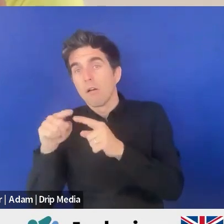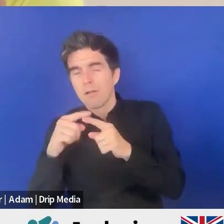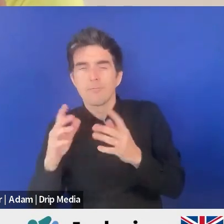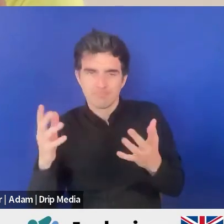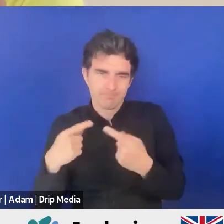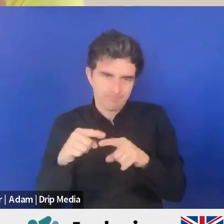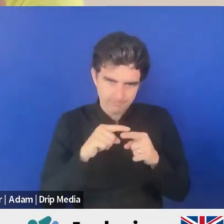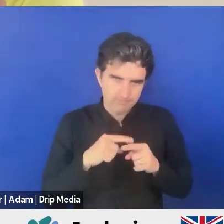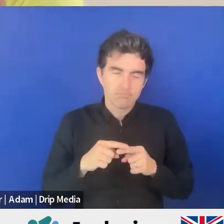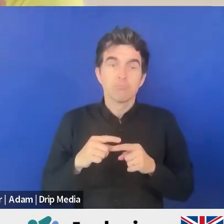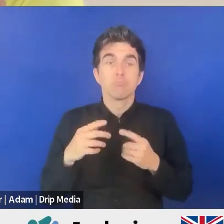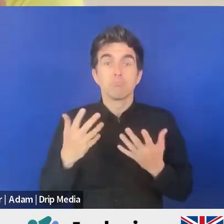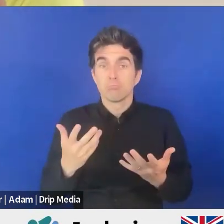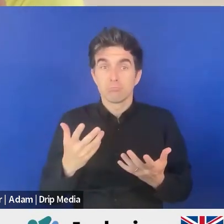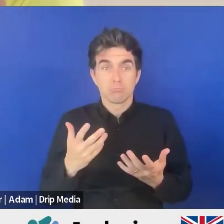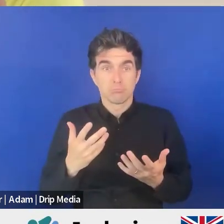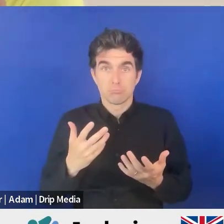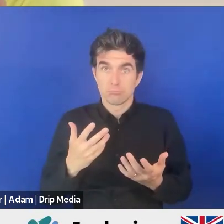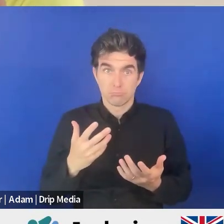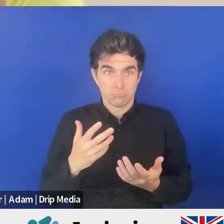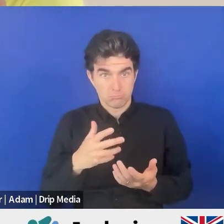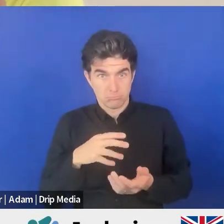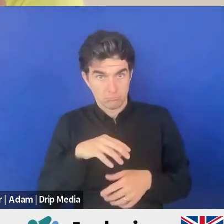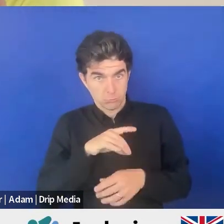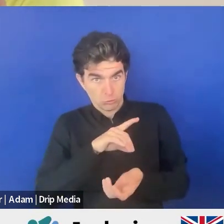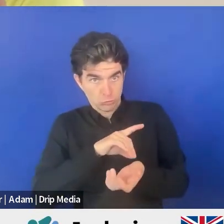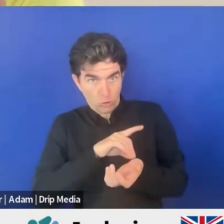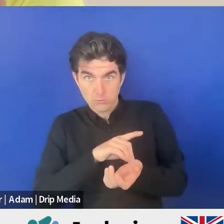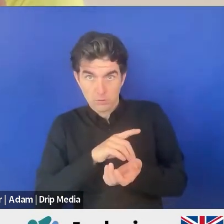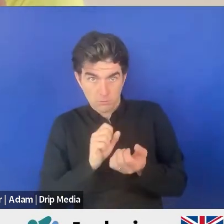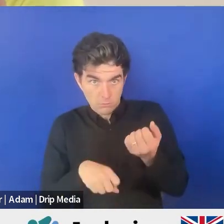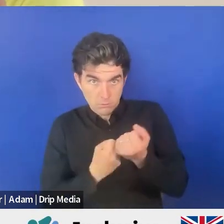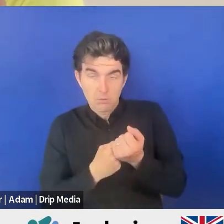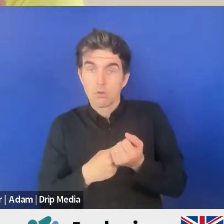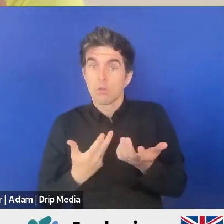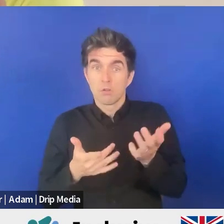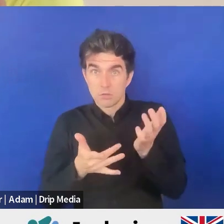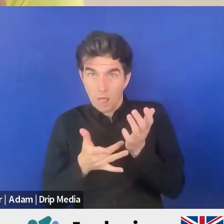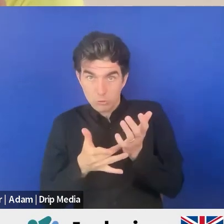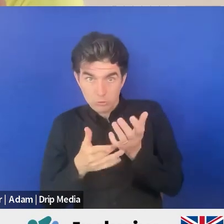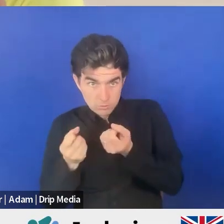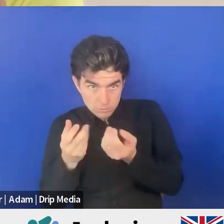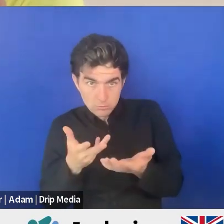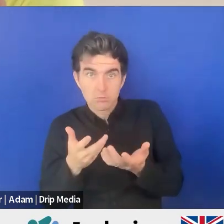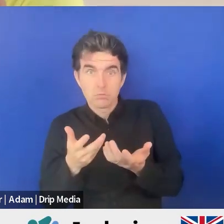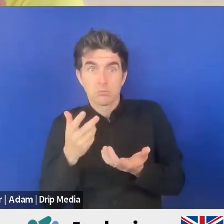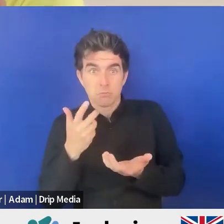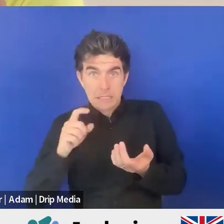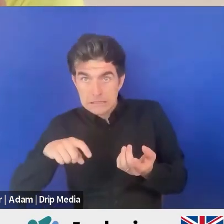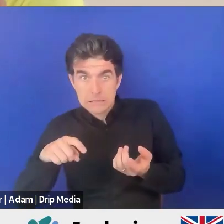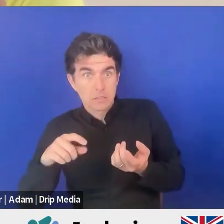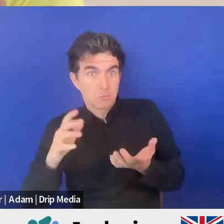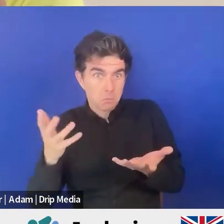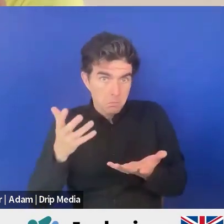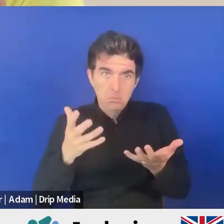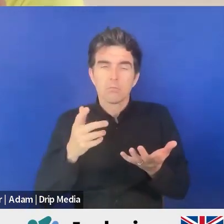interventions or specialist equipment that might be needed, and then the question obviously is how those things funded. But that's